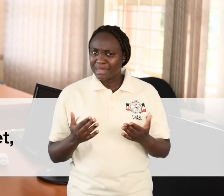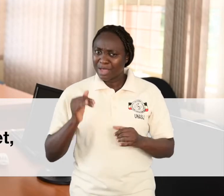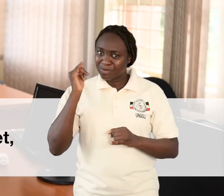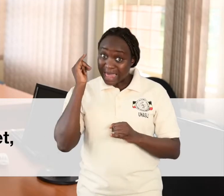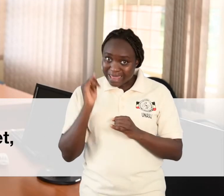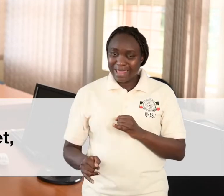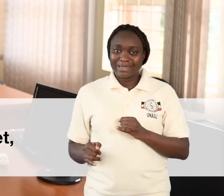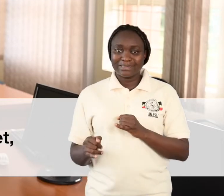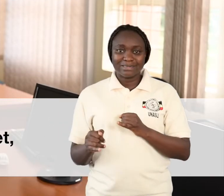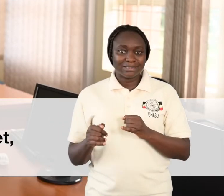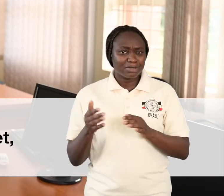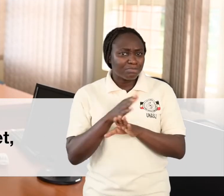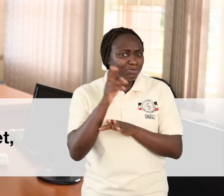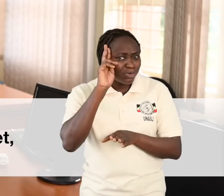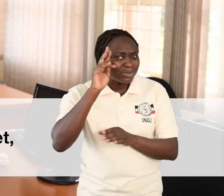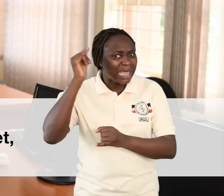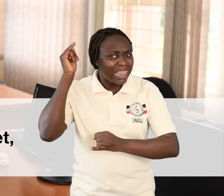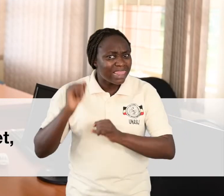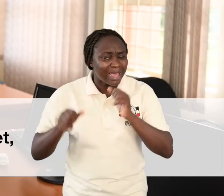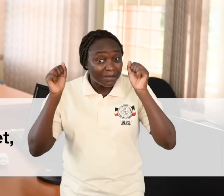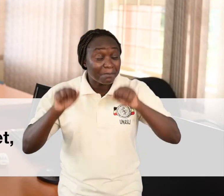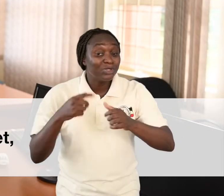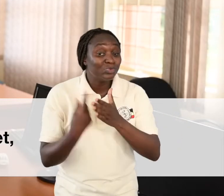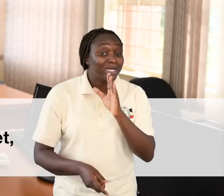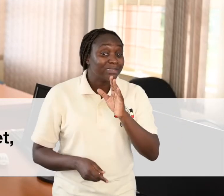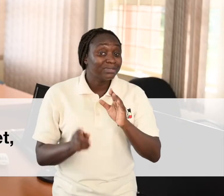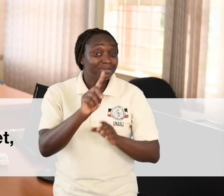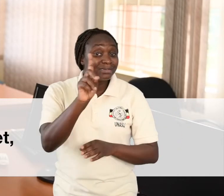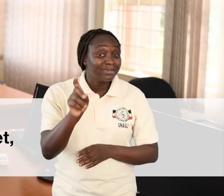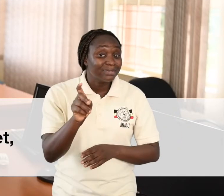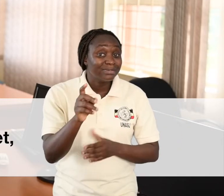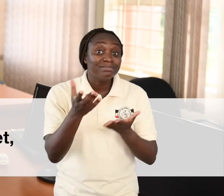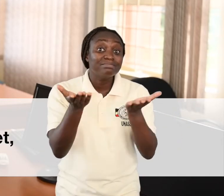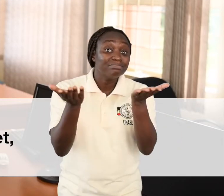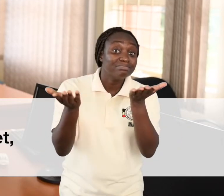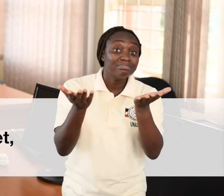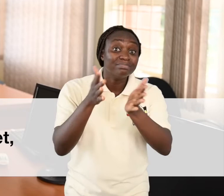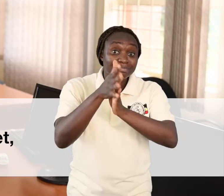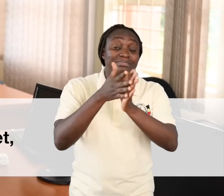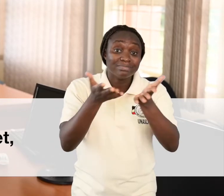set. And which set is that? Speak louder.